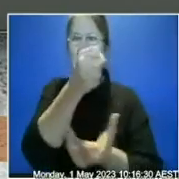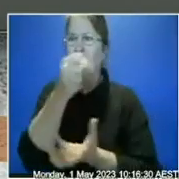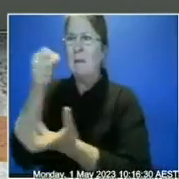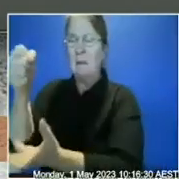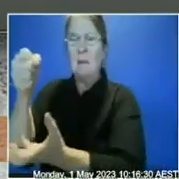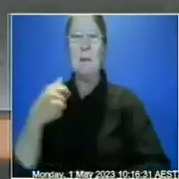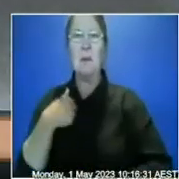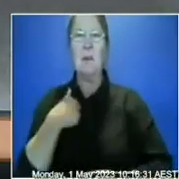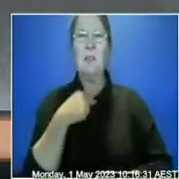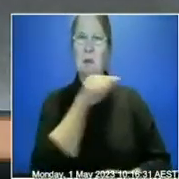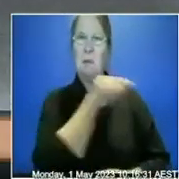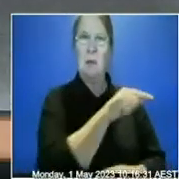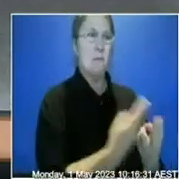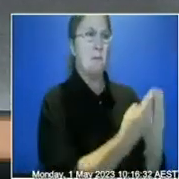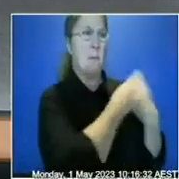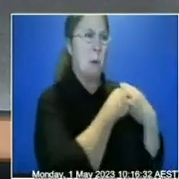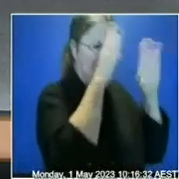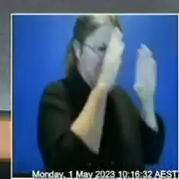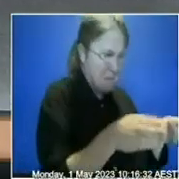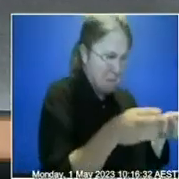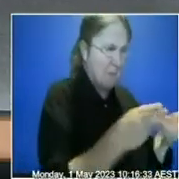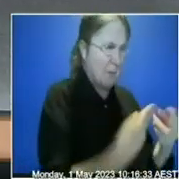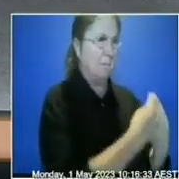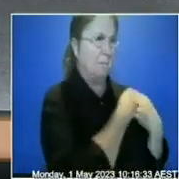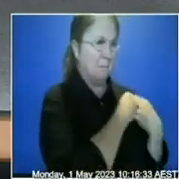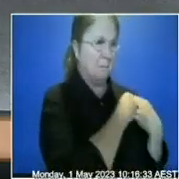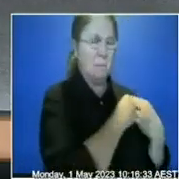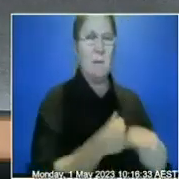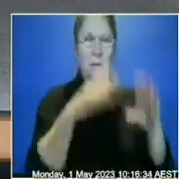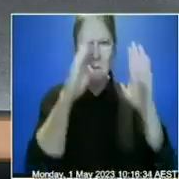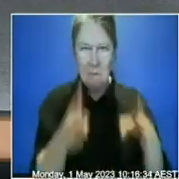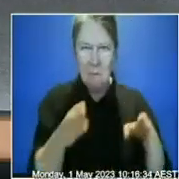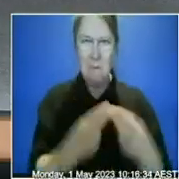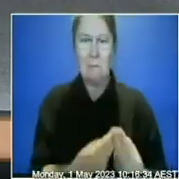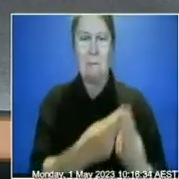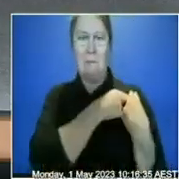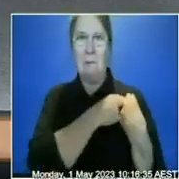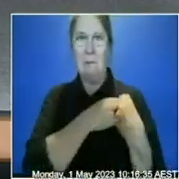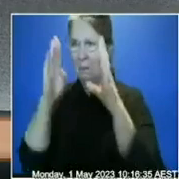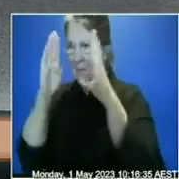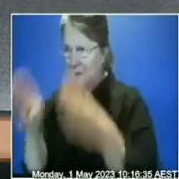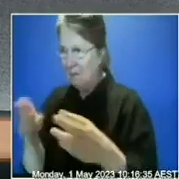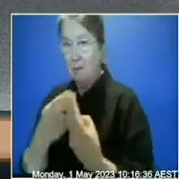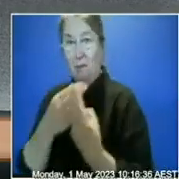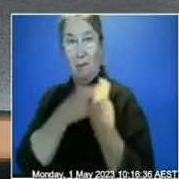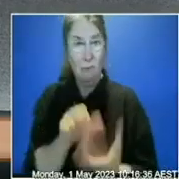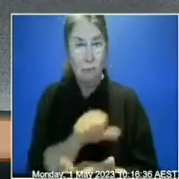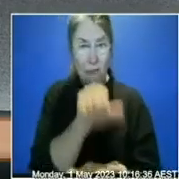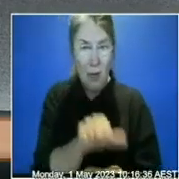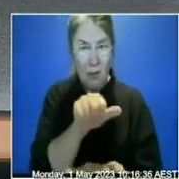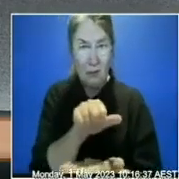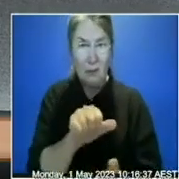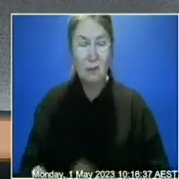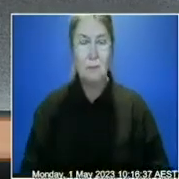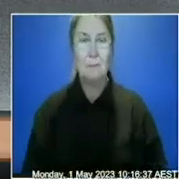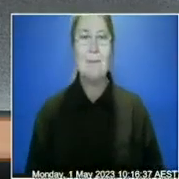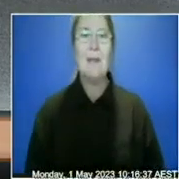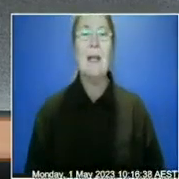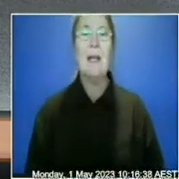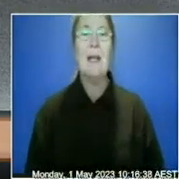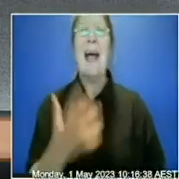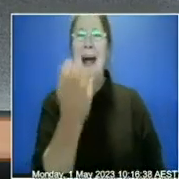Portfolio lines do then set up the authorisations for responsibility. I think then there's a role